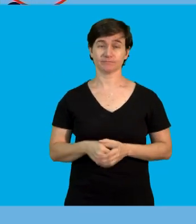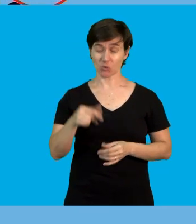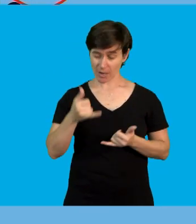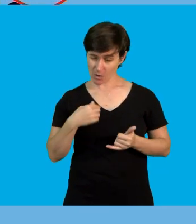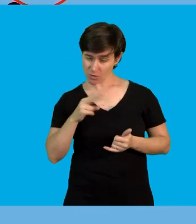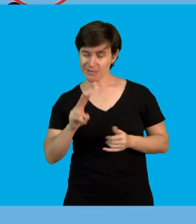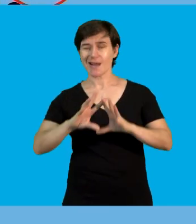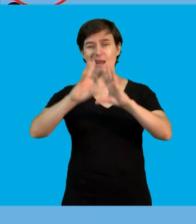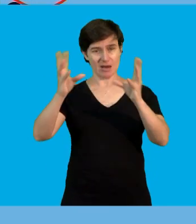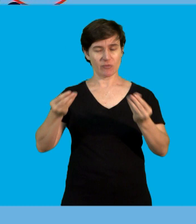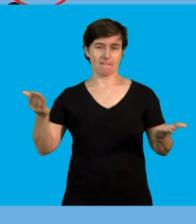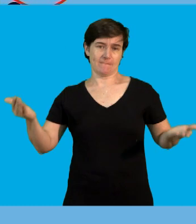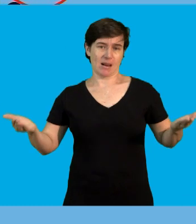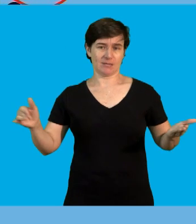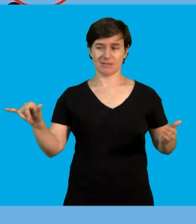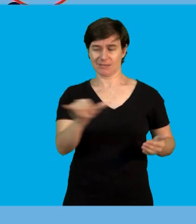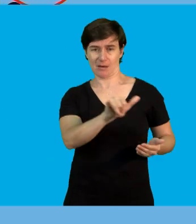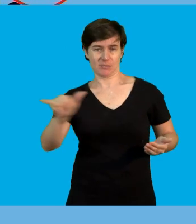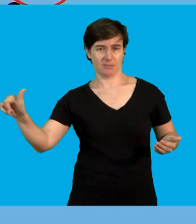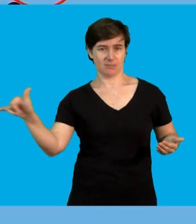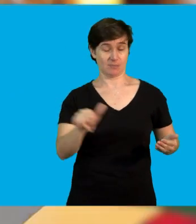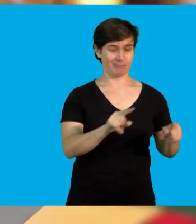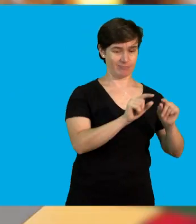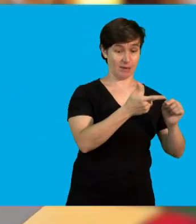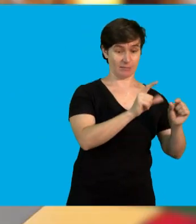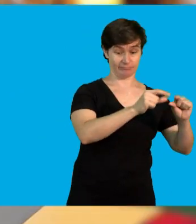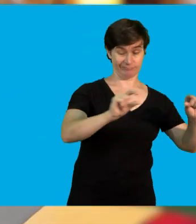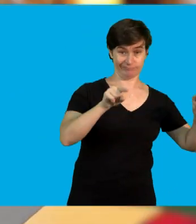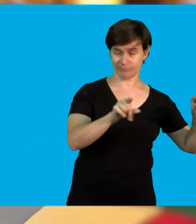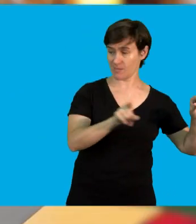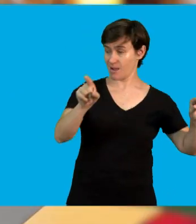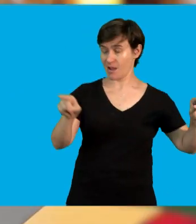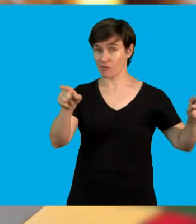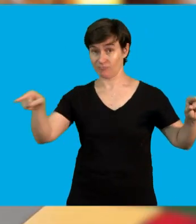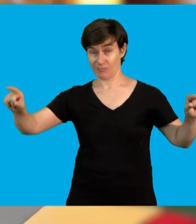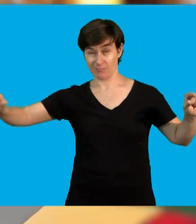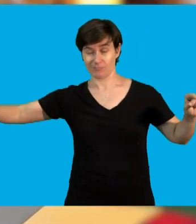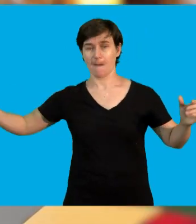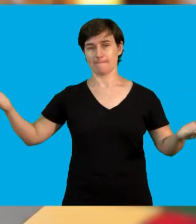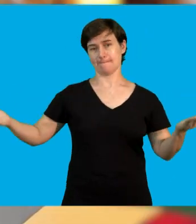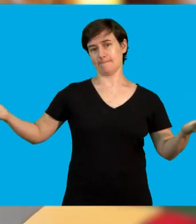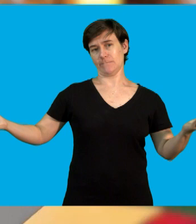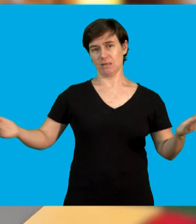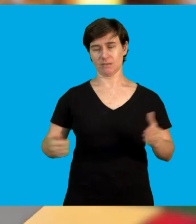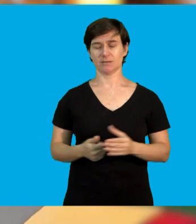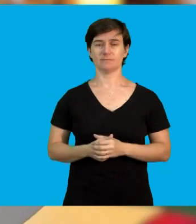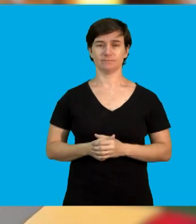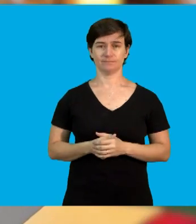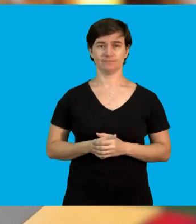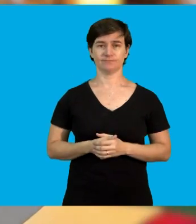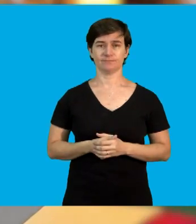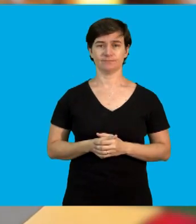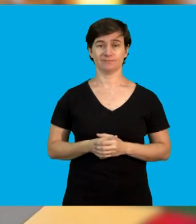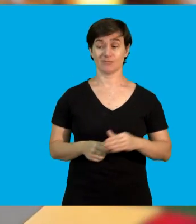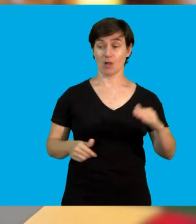having done that, you notice that everything else now balances. We have the same number of atoms on the left-hand side as also the same number of atoms